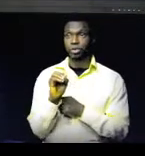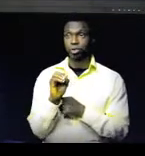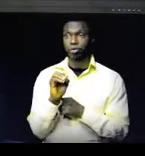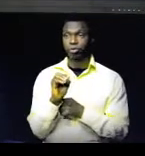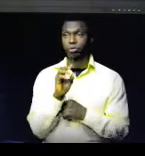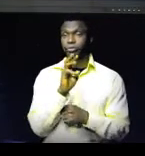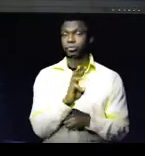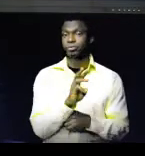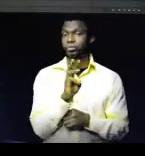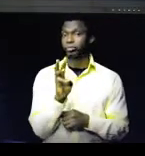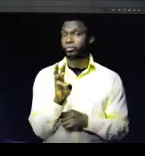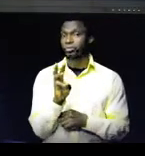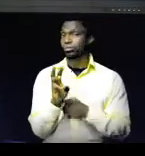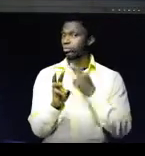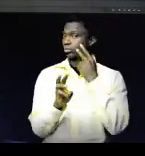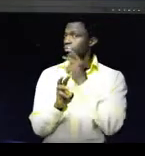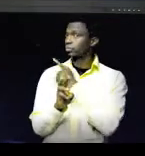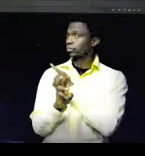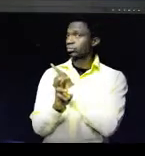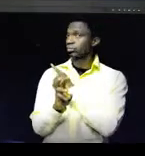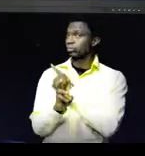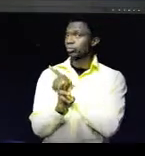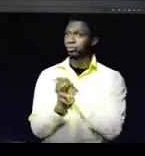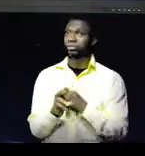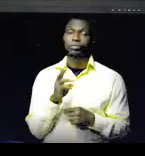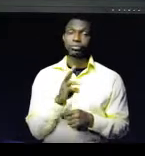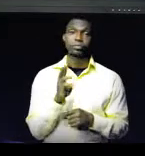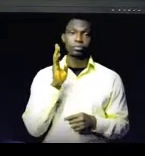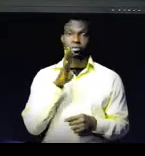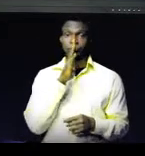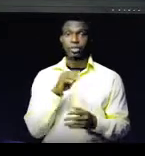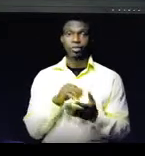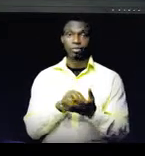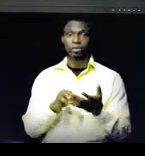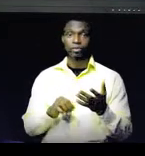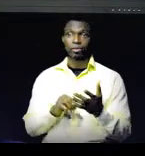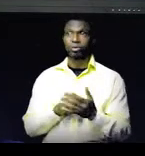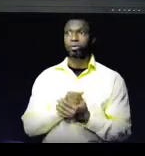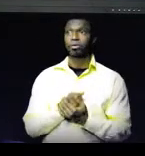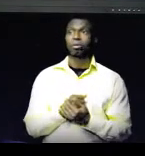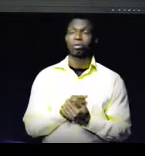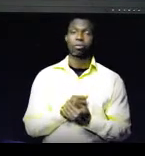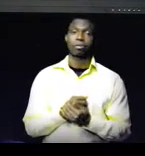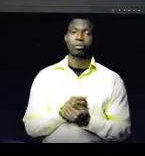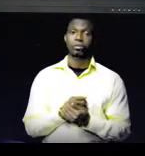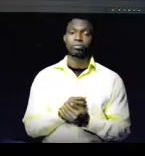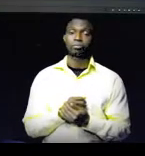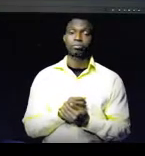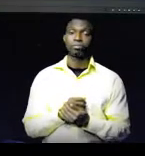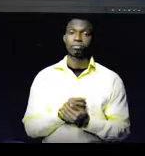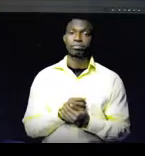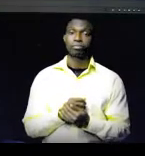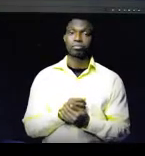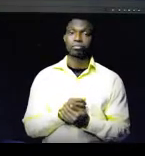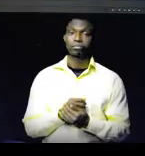That's 66. Now 64 will be subtracted from 66. That is the largest place number that can be